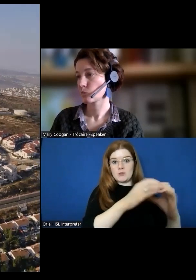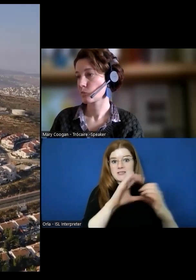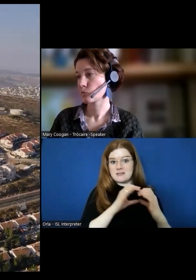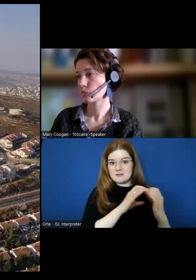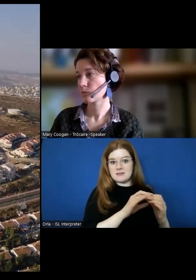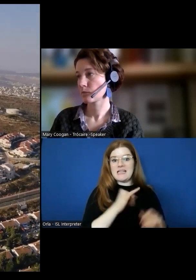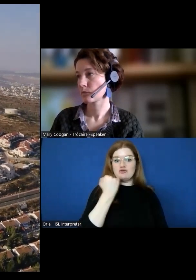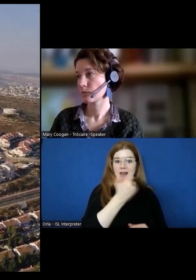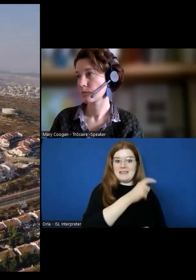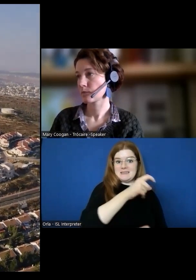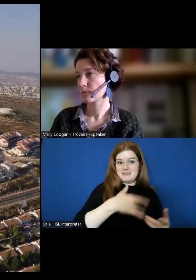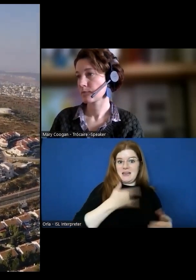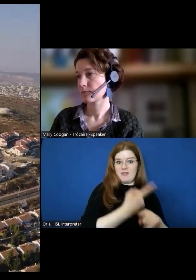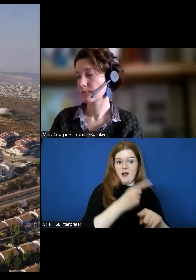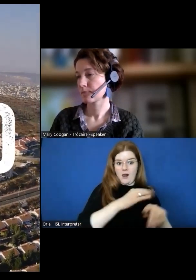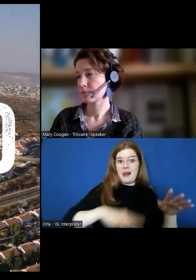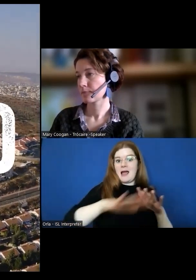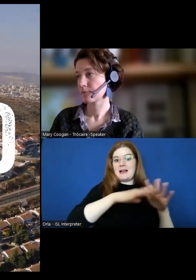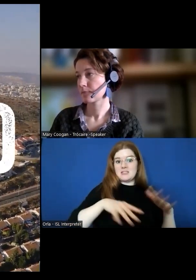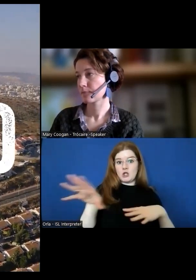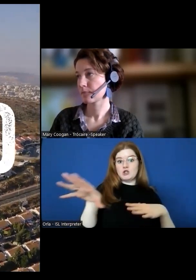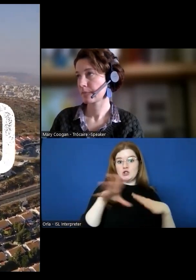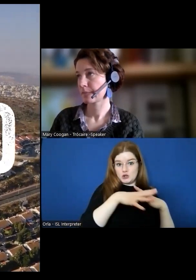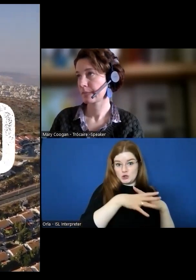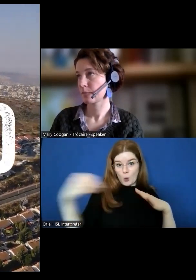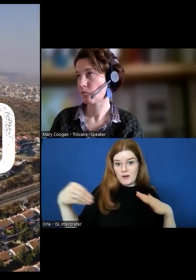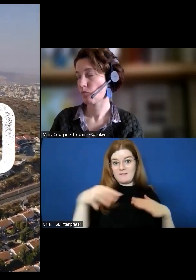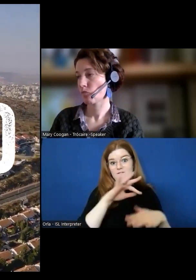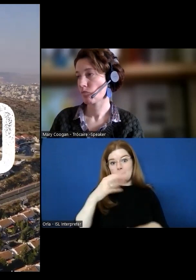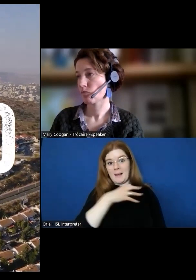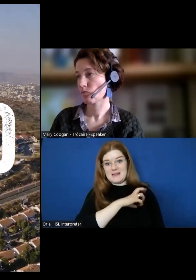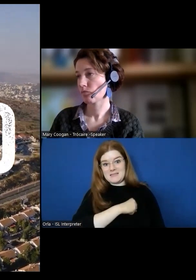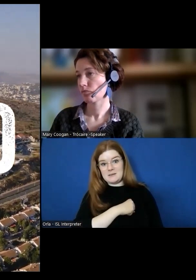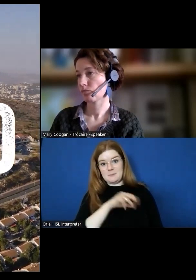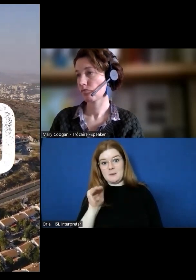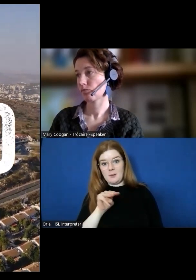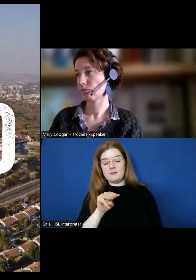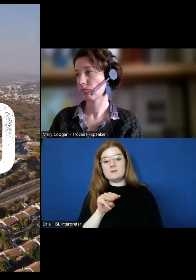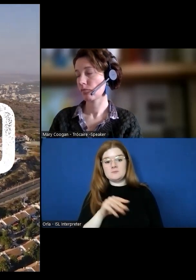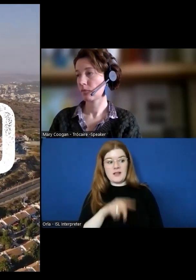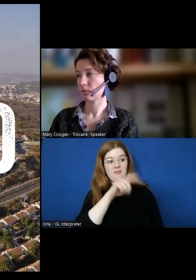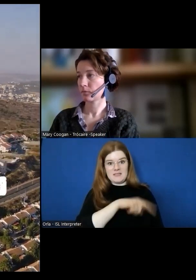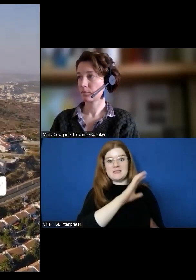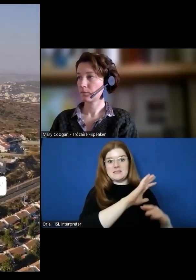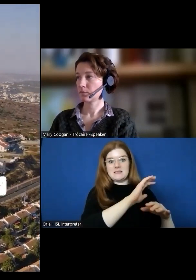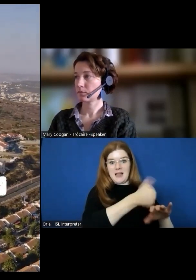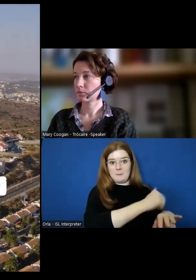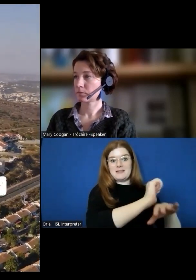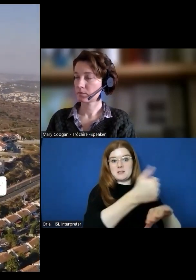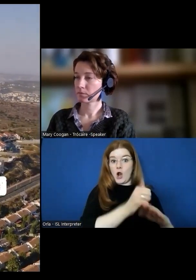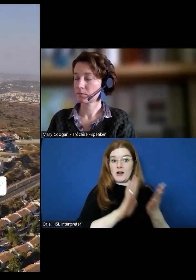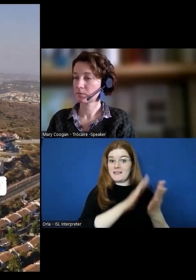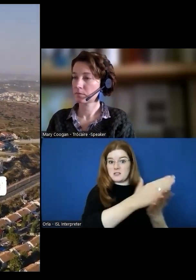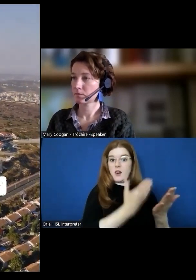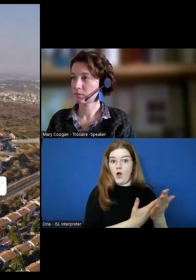Israeli citizens live on land that has been stolen from Palestinians. These settlements are illegal